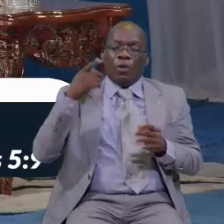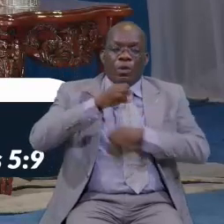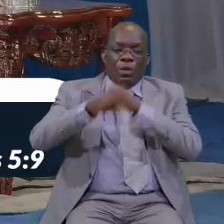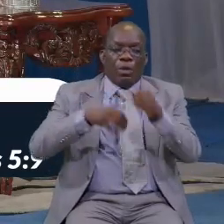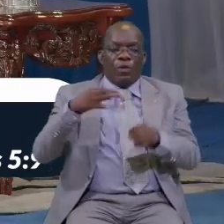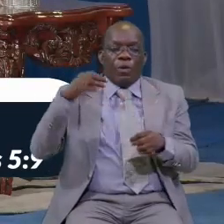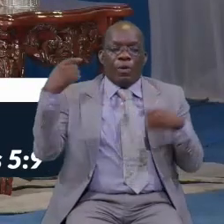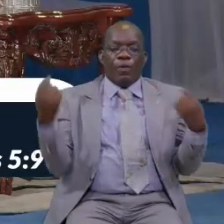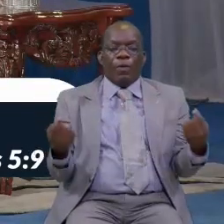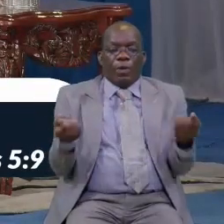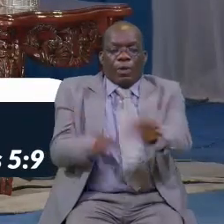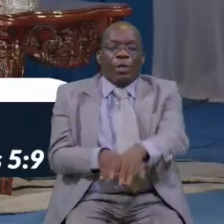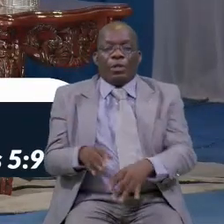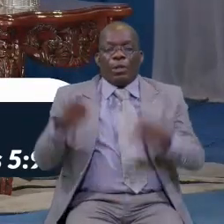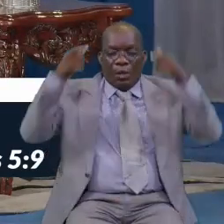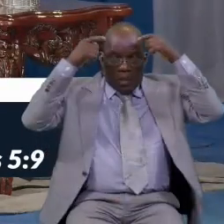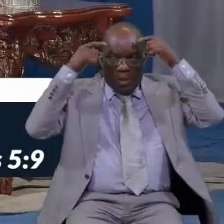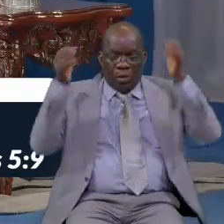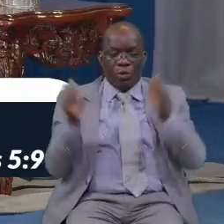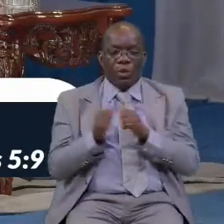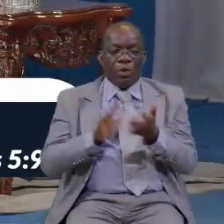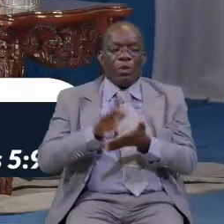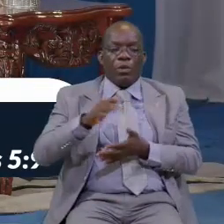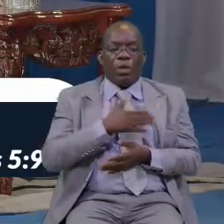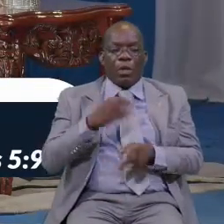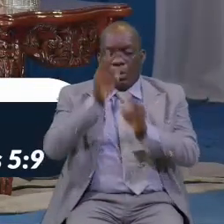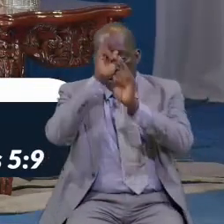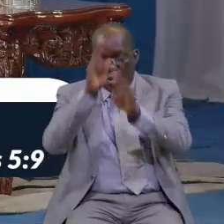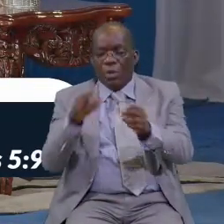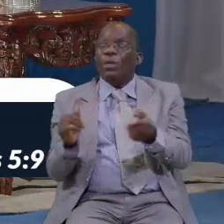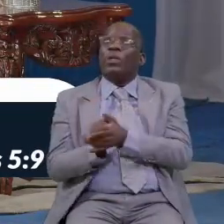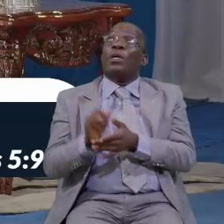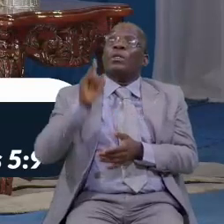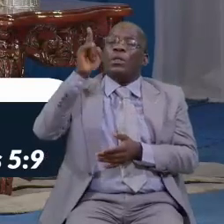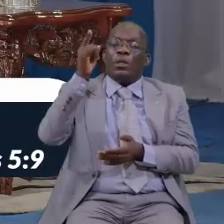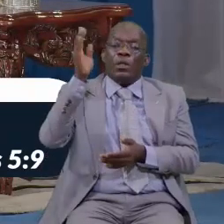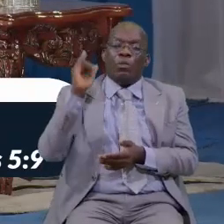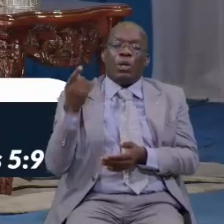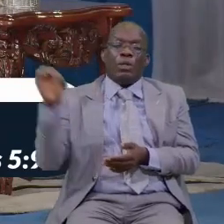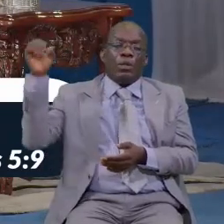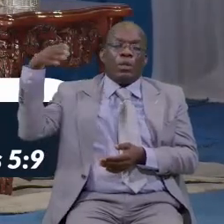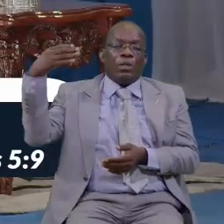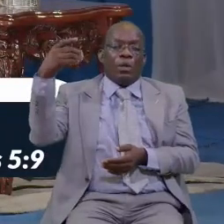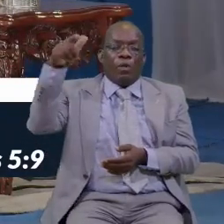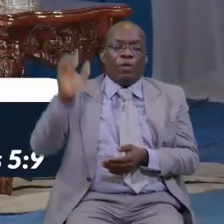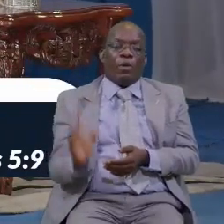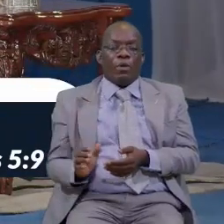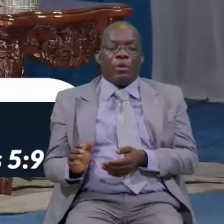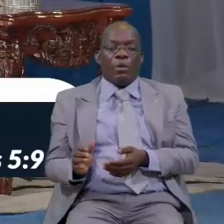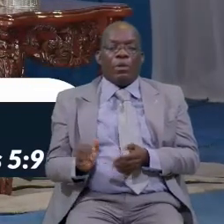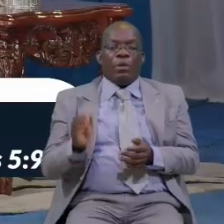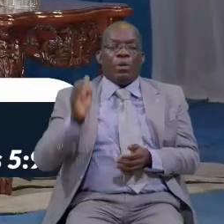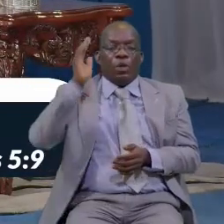with glory and honor, that he, by the grace of God, should